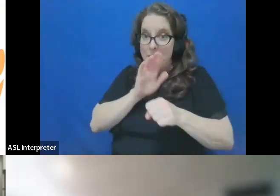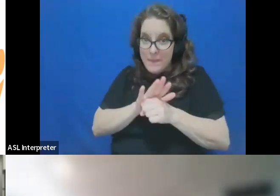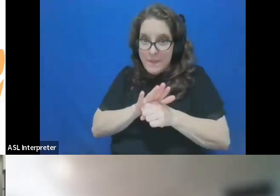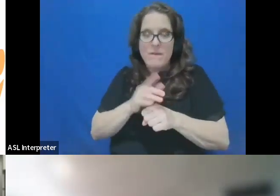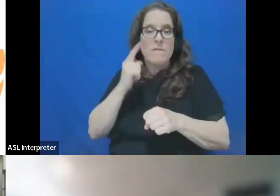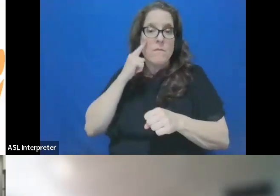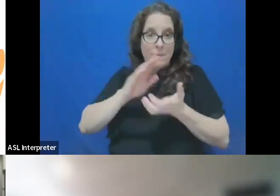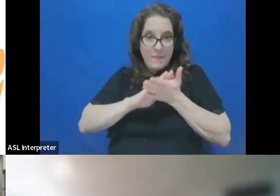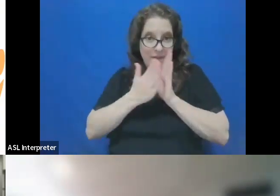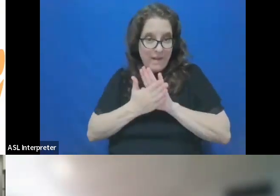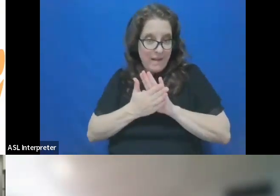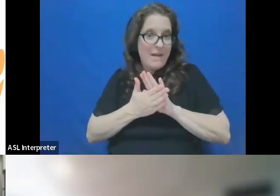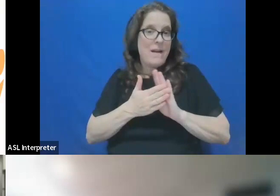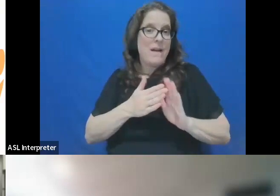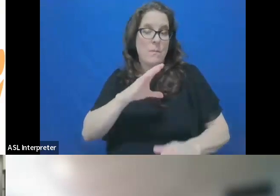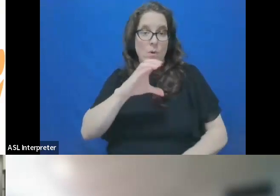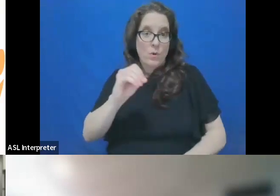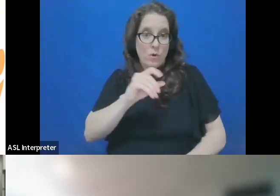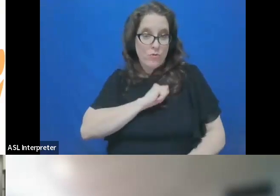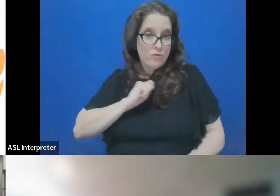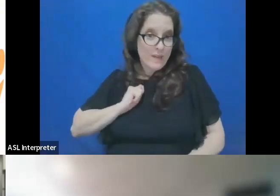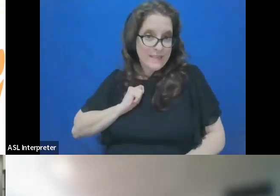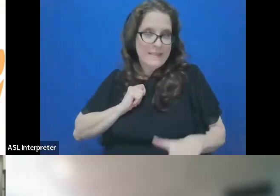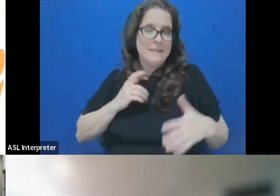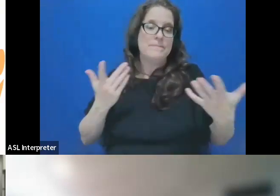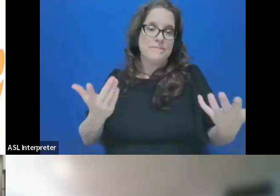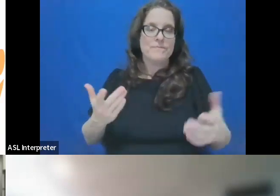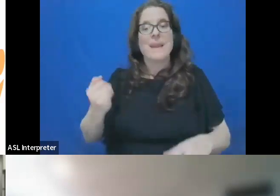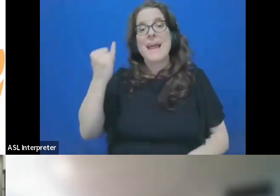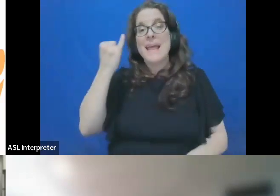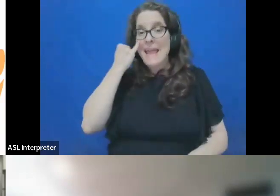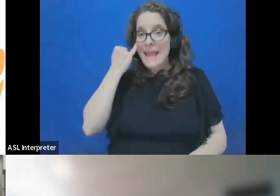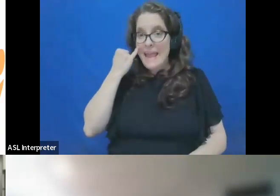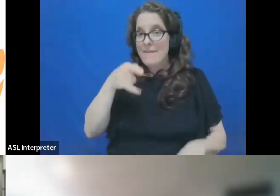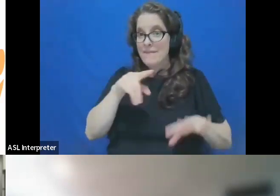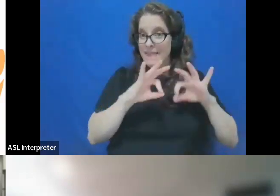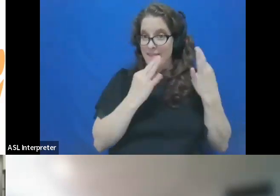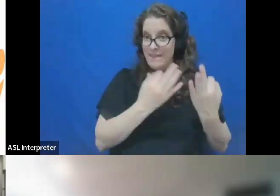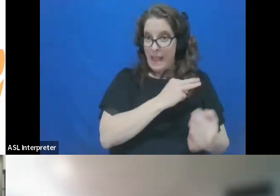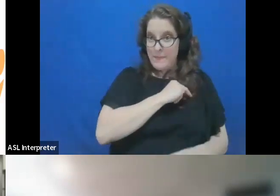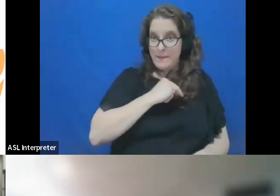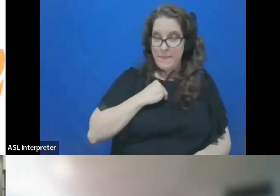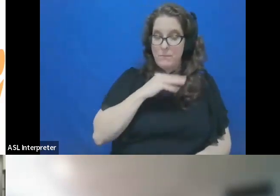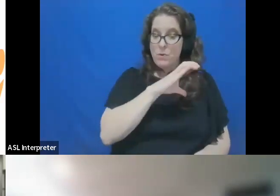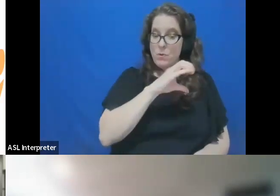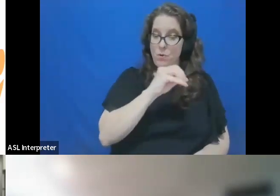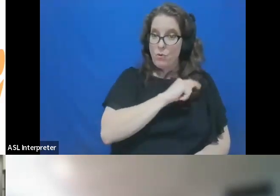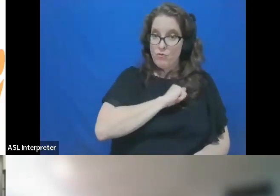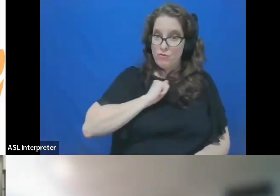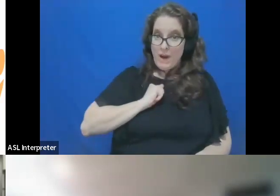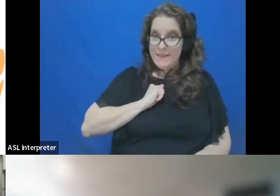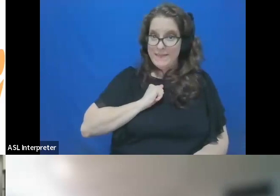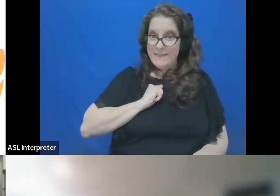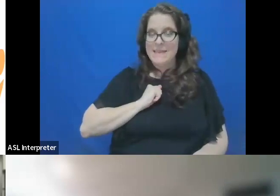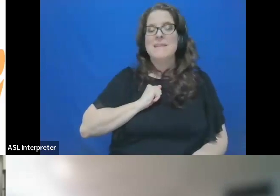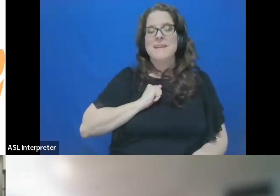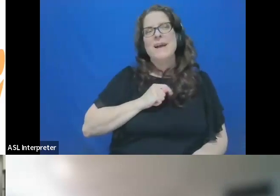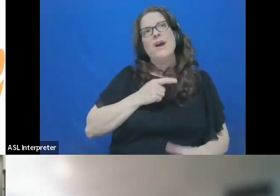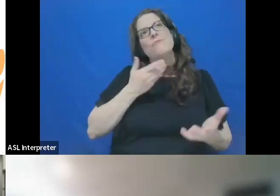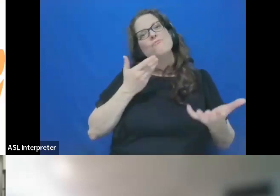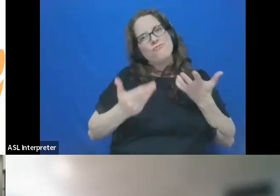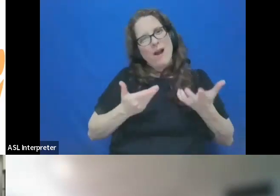mean, if the family member is a co-trustee, they're probably a co-trustee because they are closest to